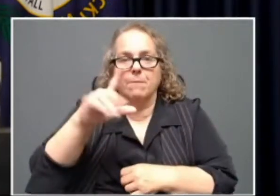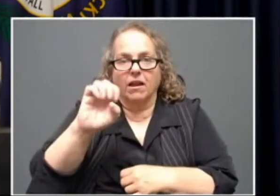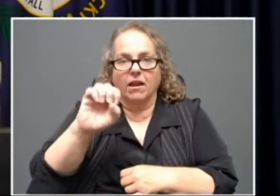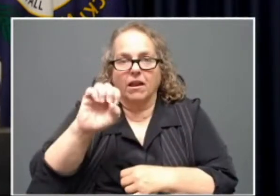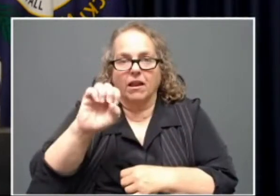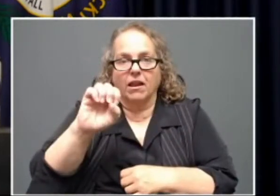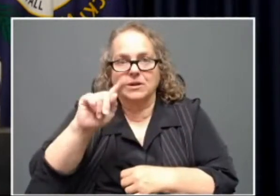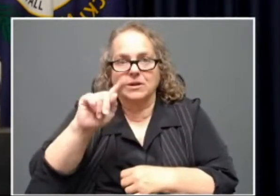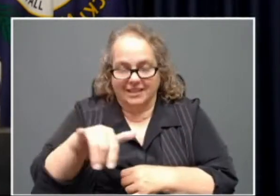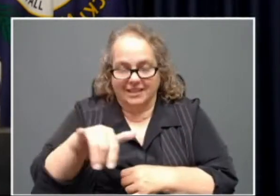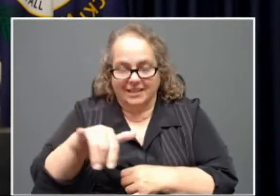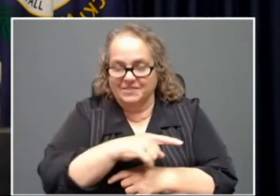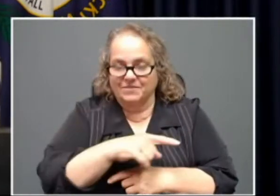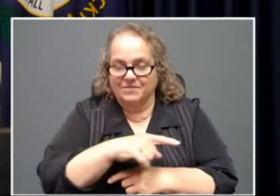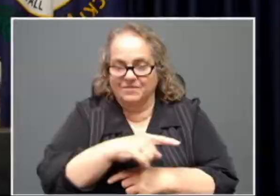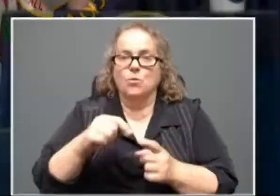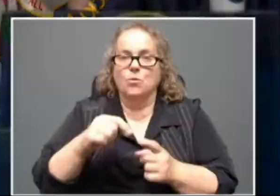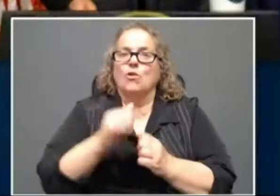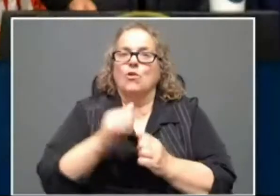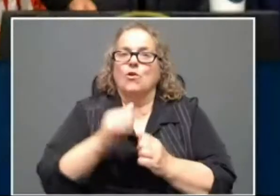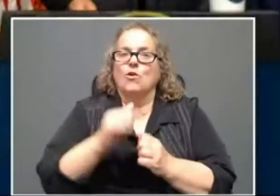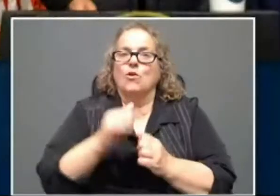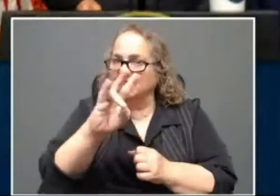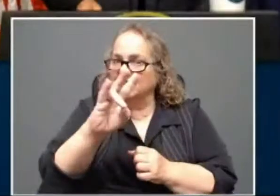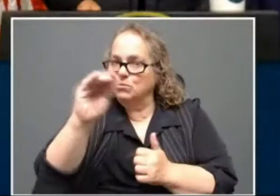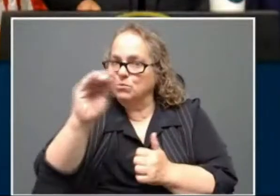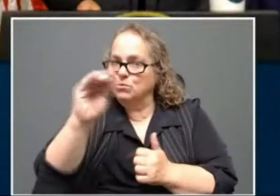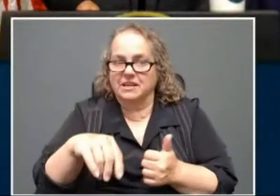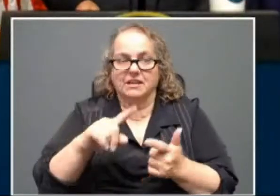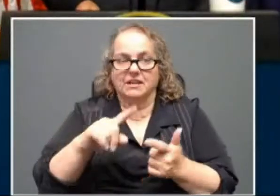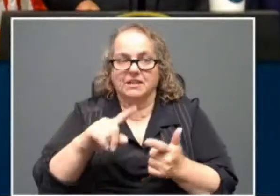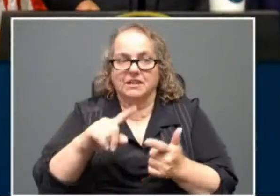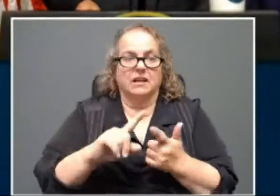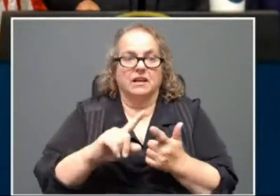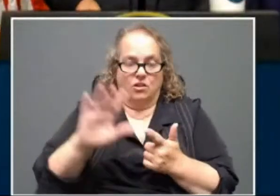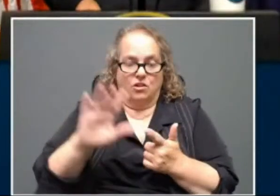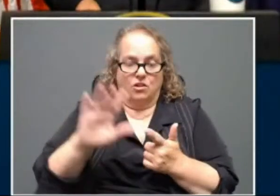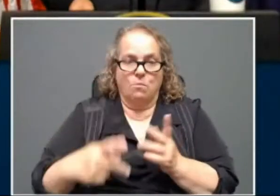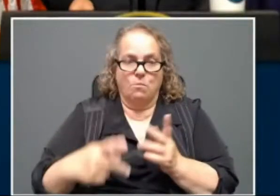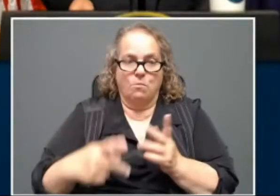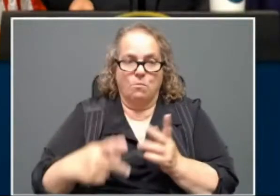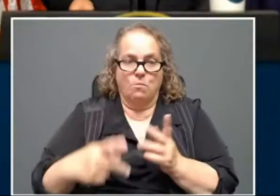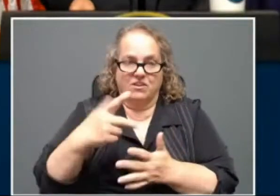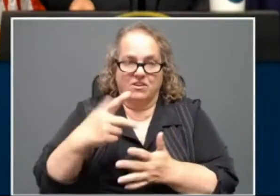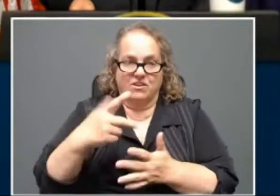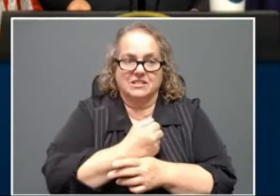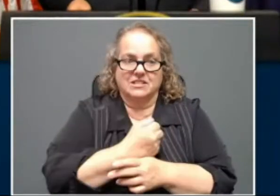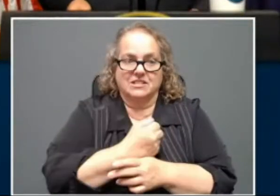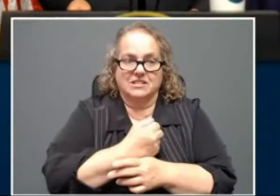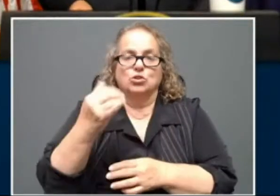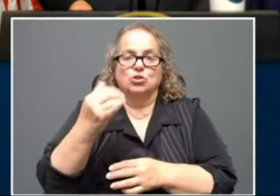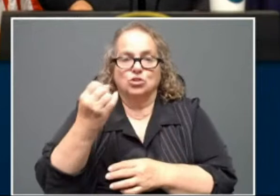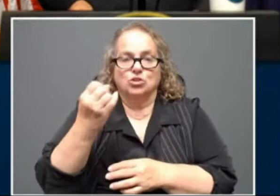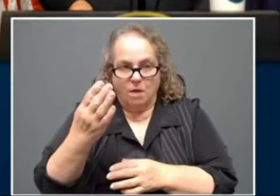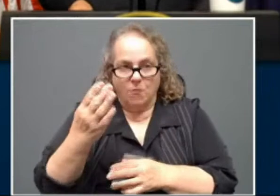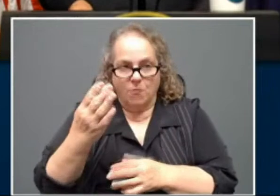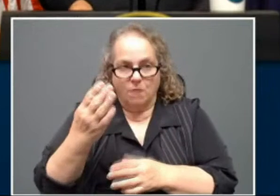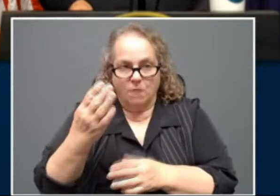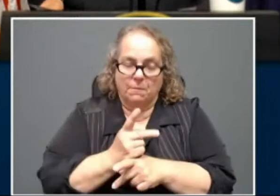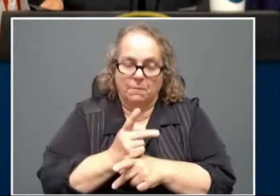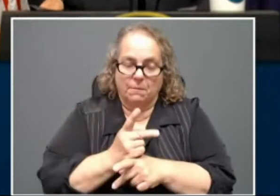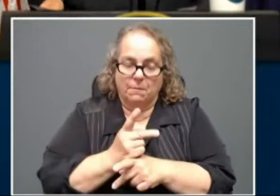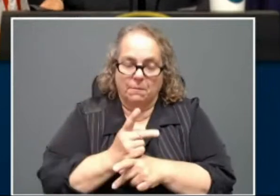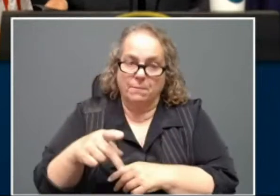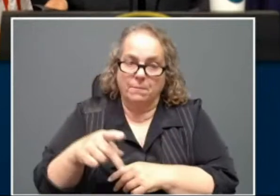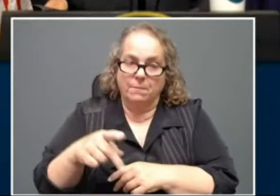5 with 47% of their population vaccinated. Good job. Keep it up. To those